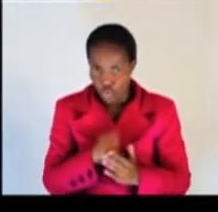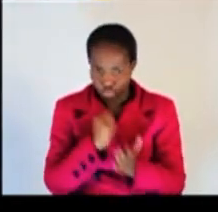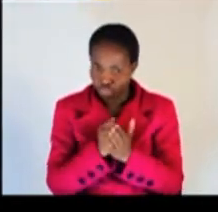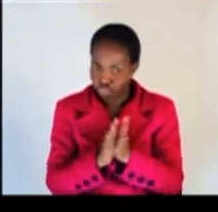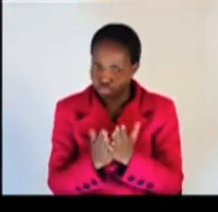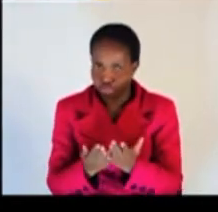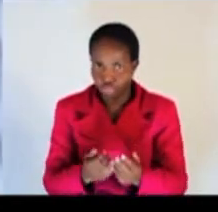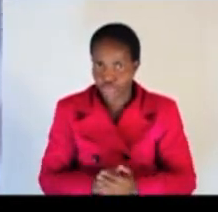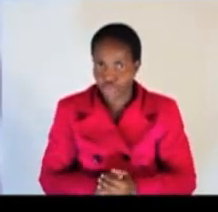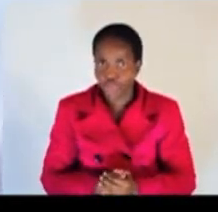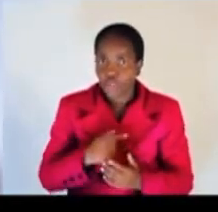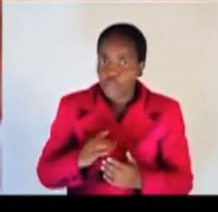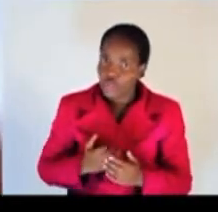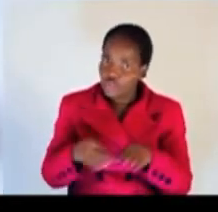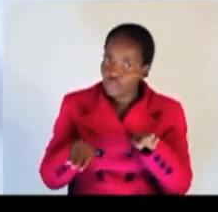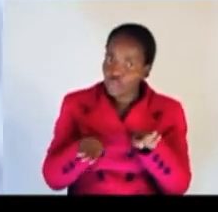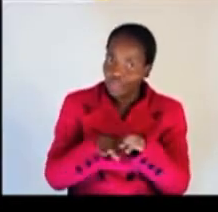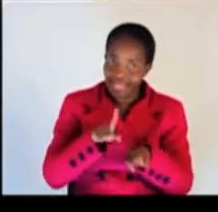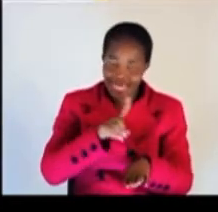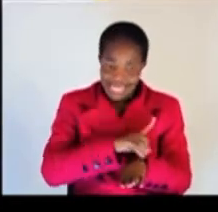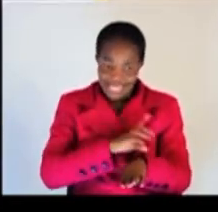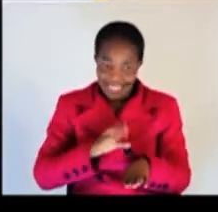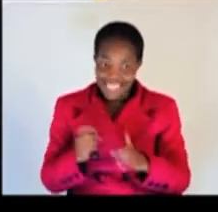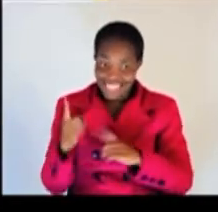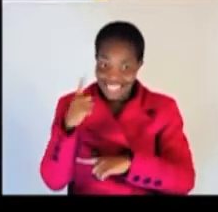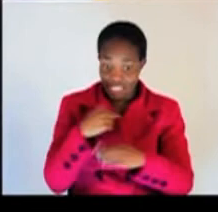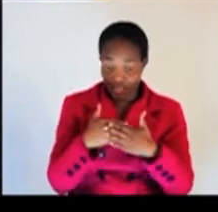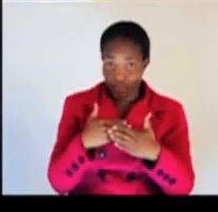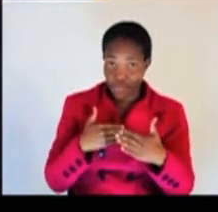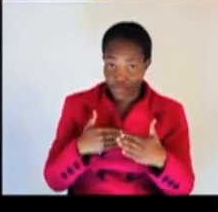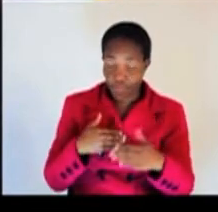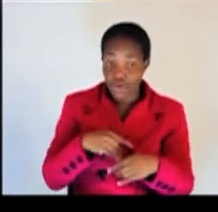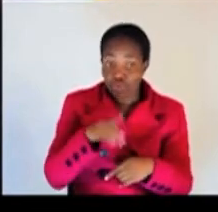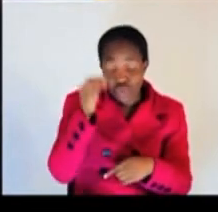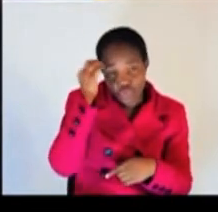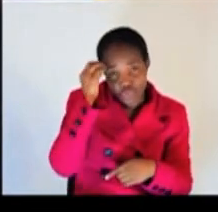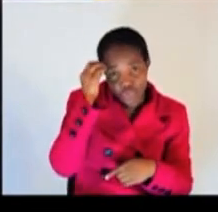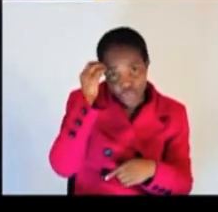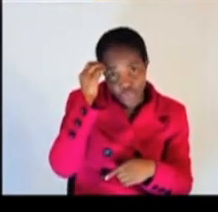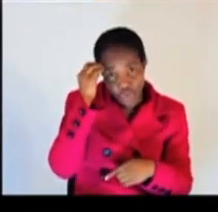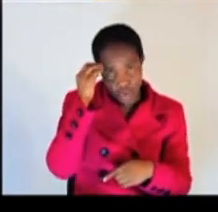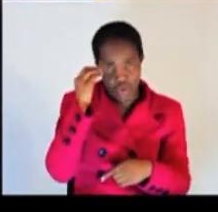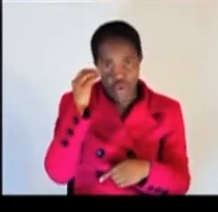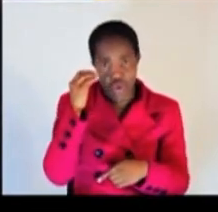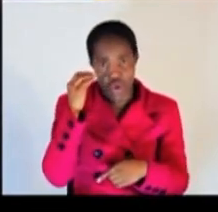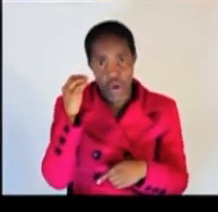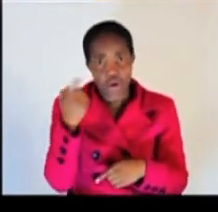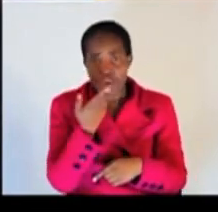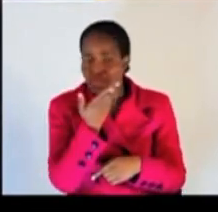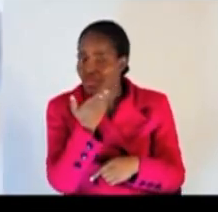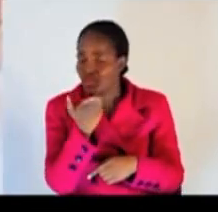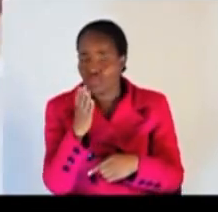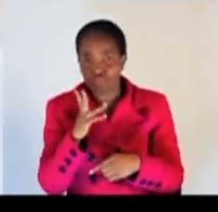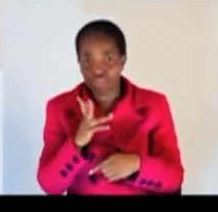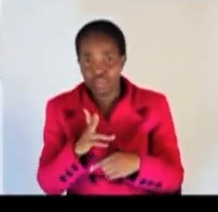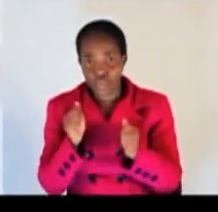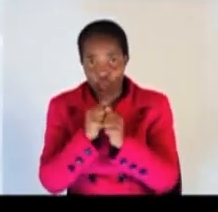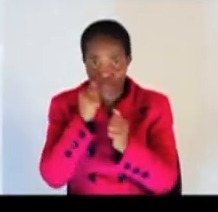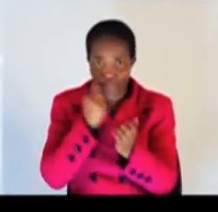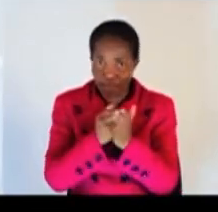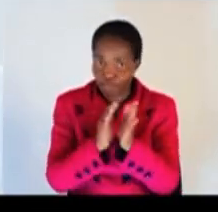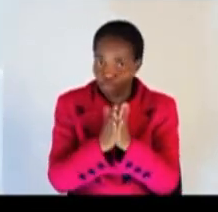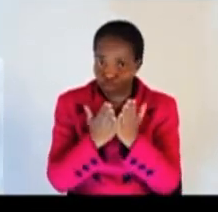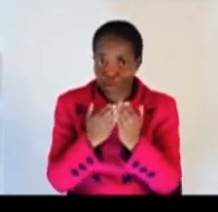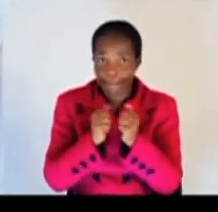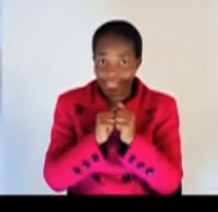it 10 days earlier. As you know, the demonstration action against the pass laws was supposed to start